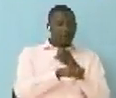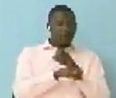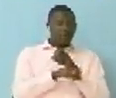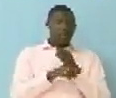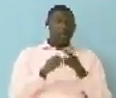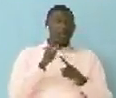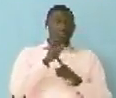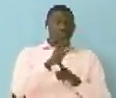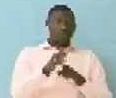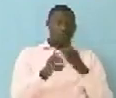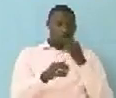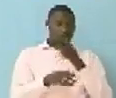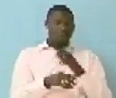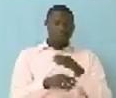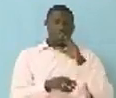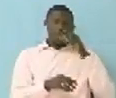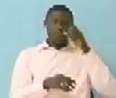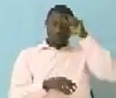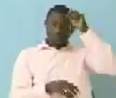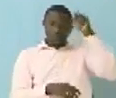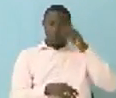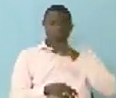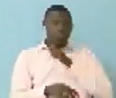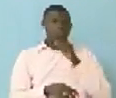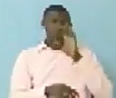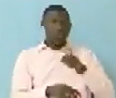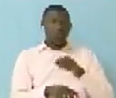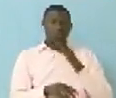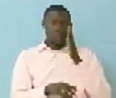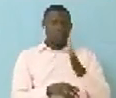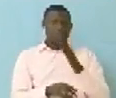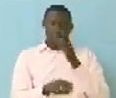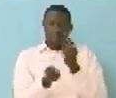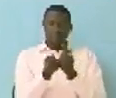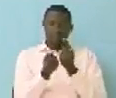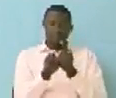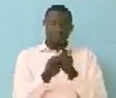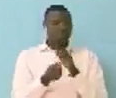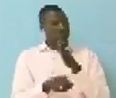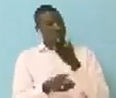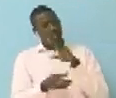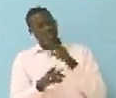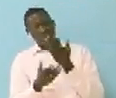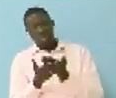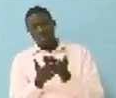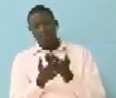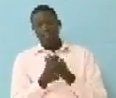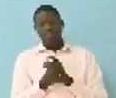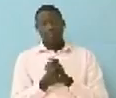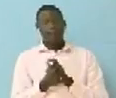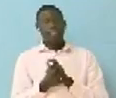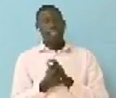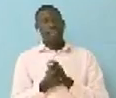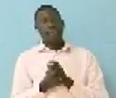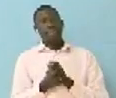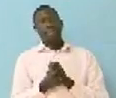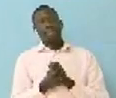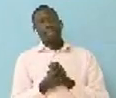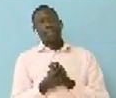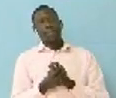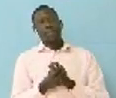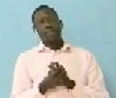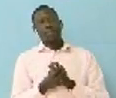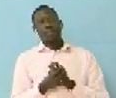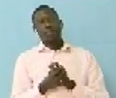not doing the right thing whatsoever, budu hiva munya yo jele ya maro dia la kafo ko hanna tara banko la president mandara